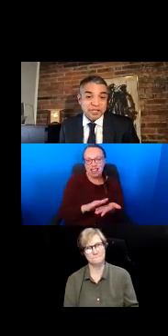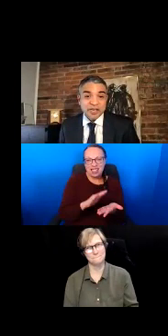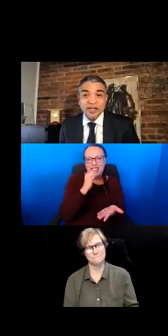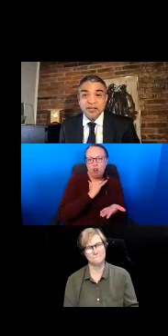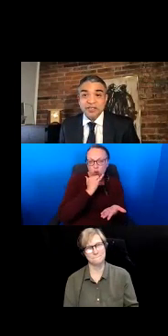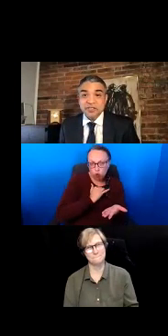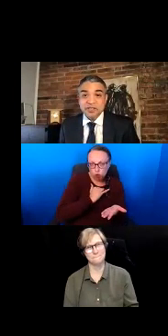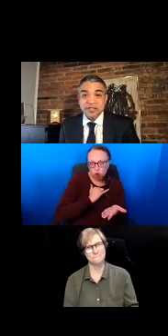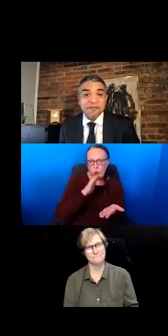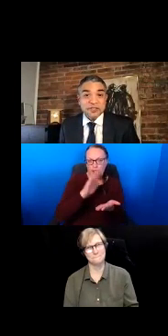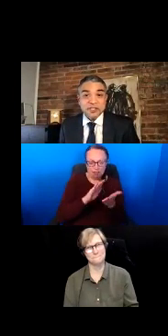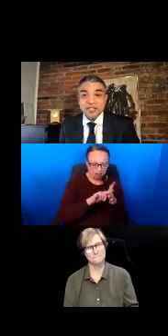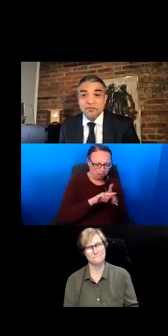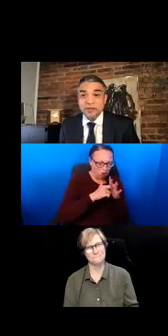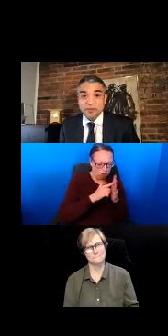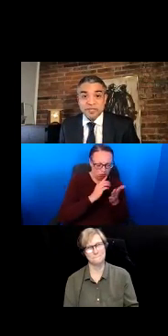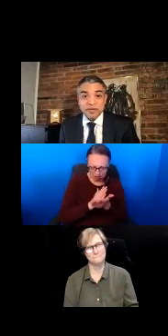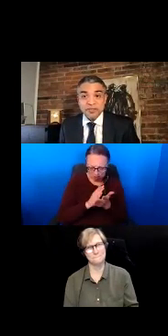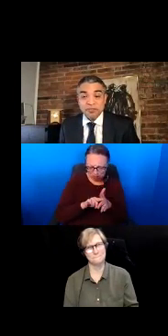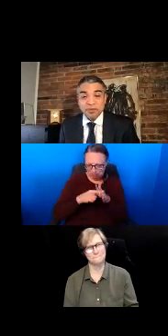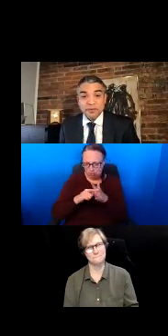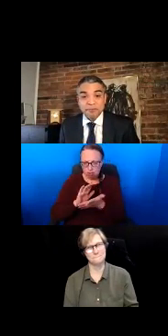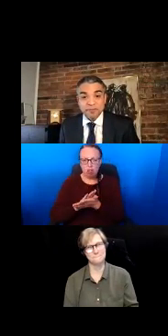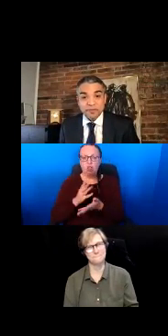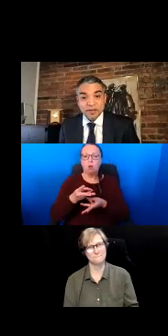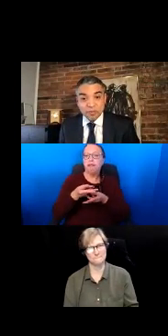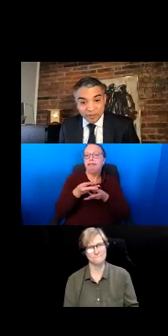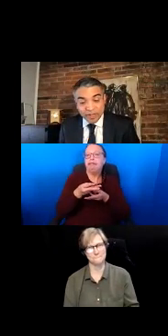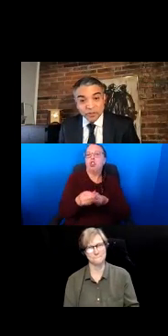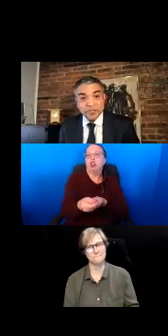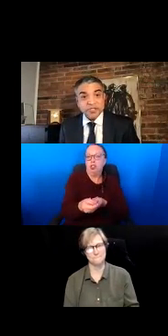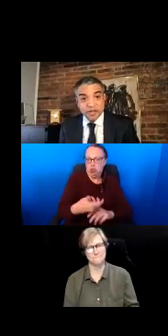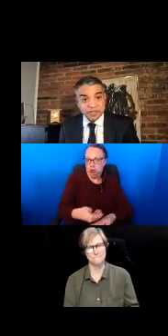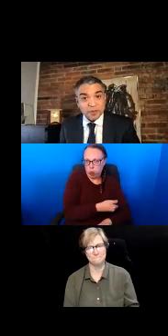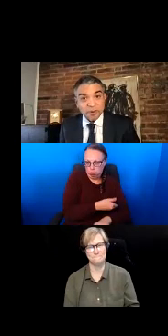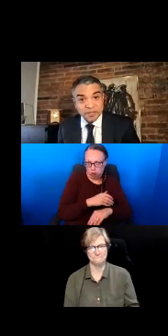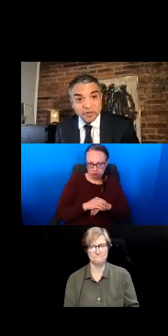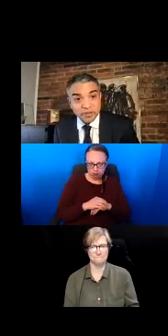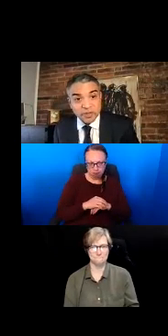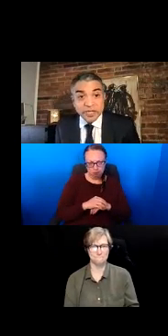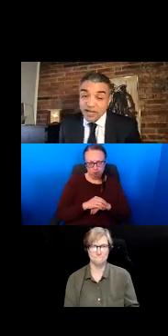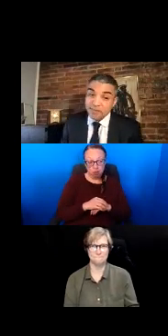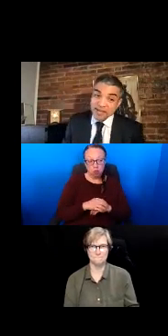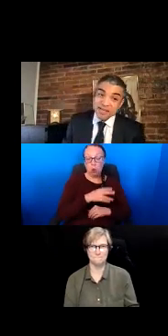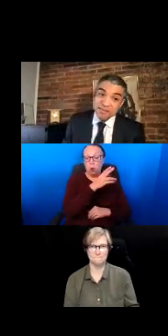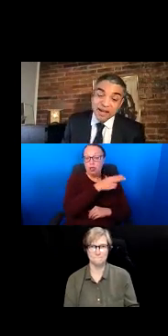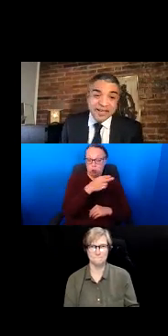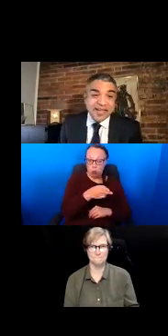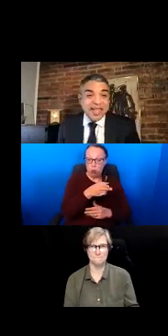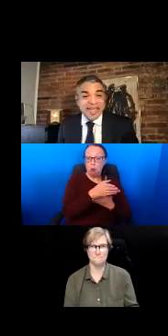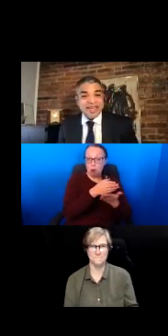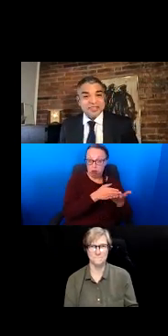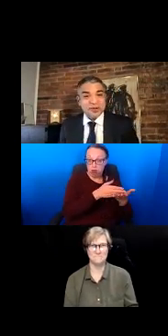errors. And so that the efficiency of what they were saying was improved. Well, I told you this talk is one part historical. Time has gone